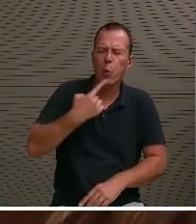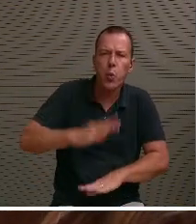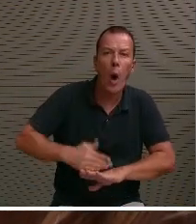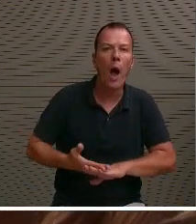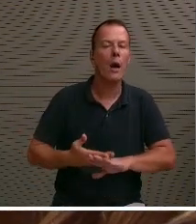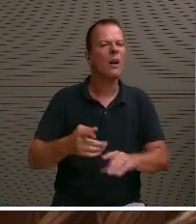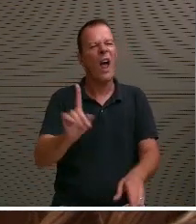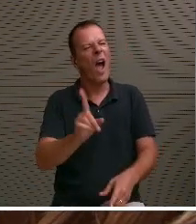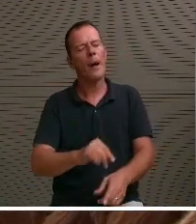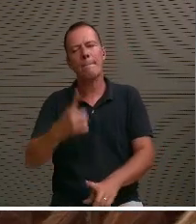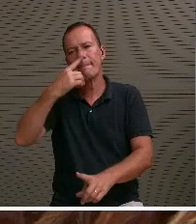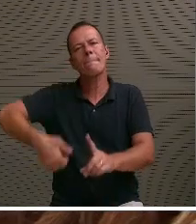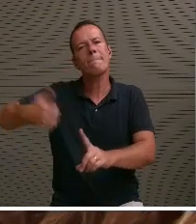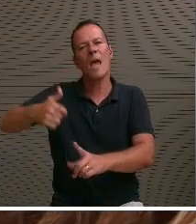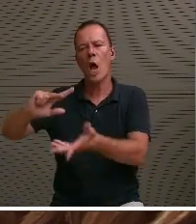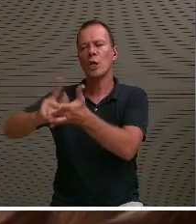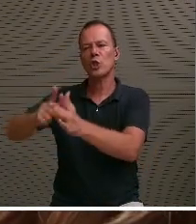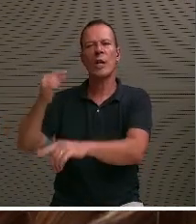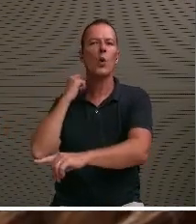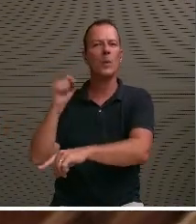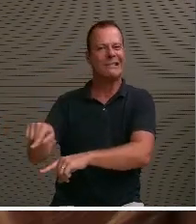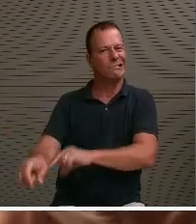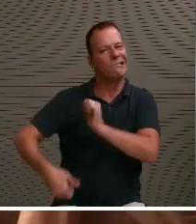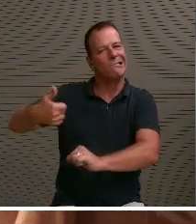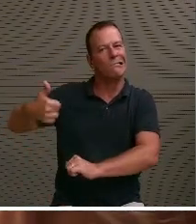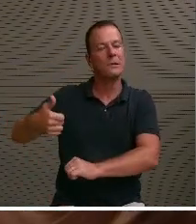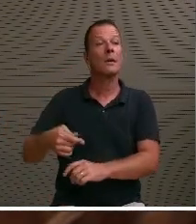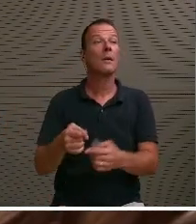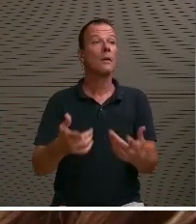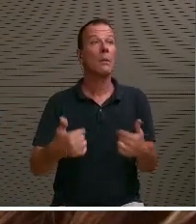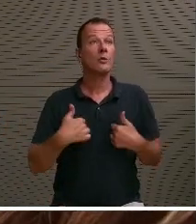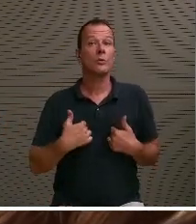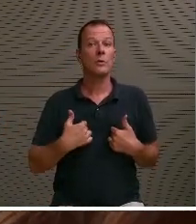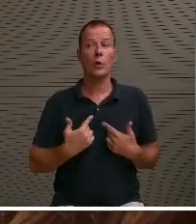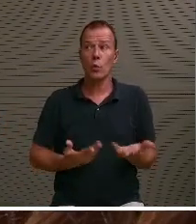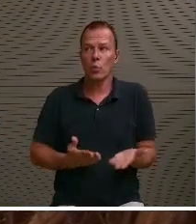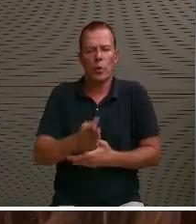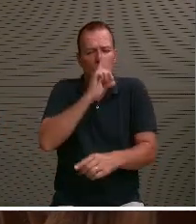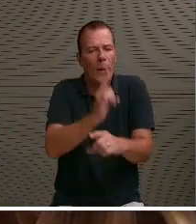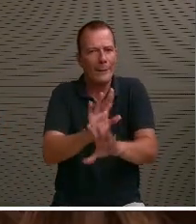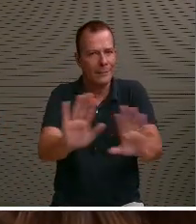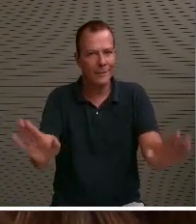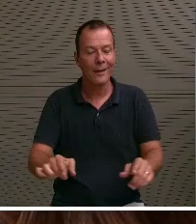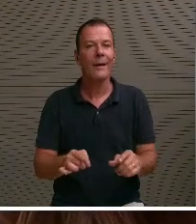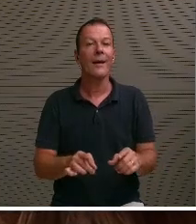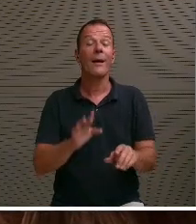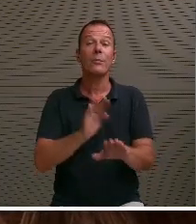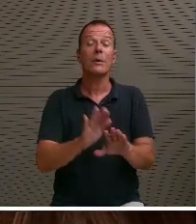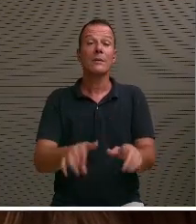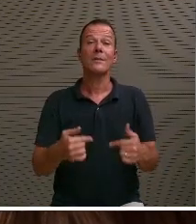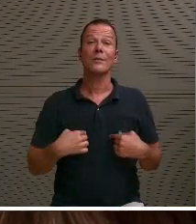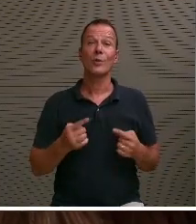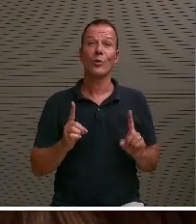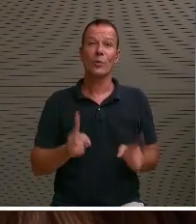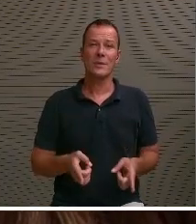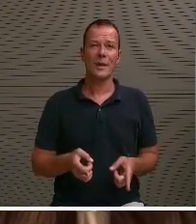it besides my working. And so I started, as I could not speak Lingala,